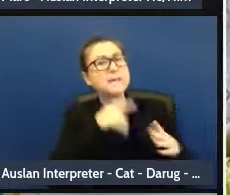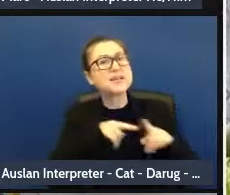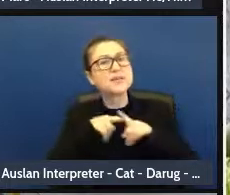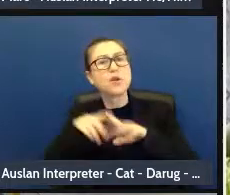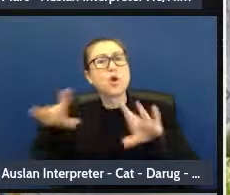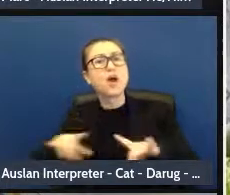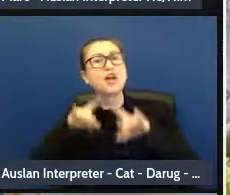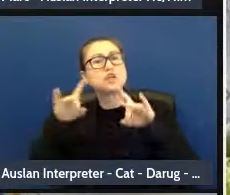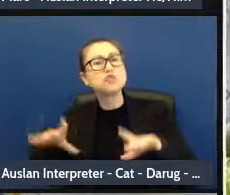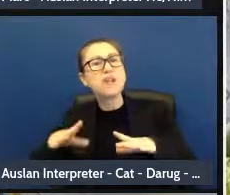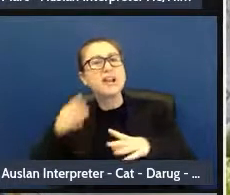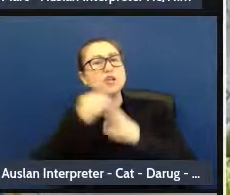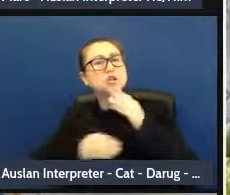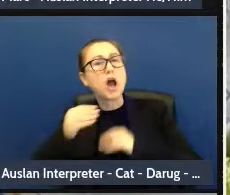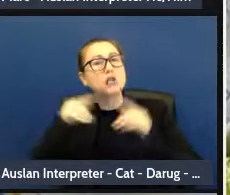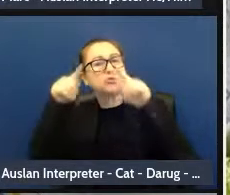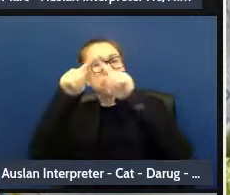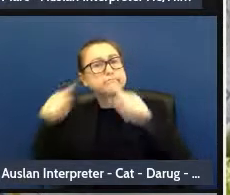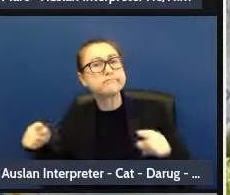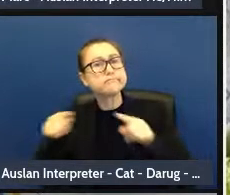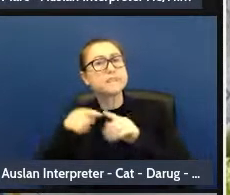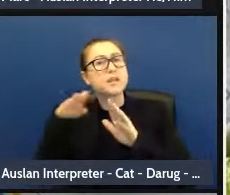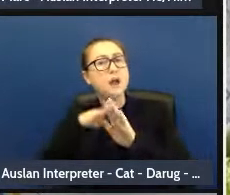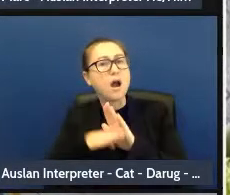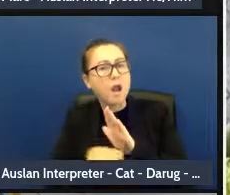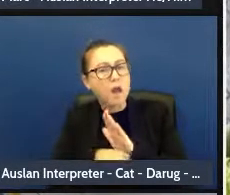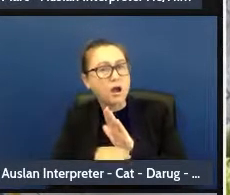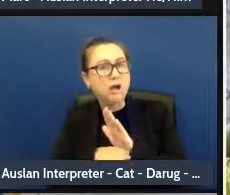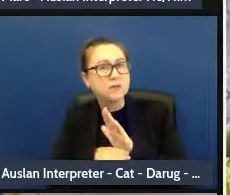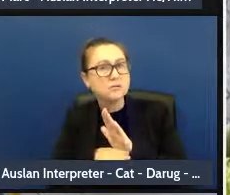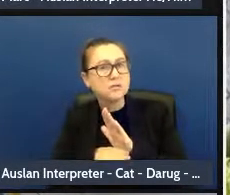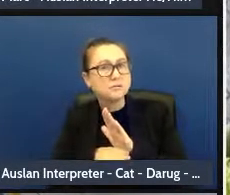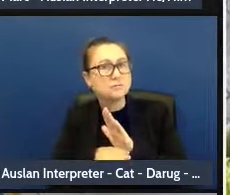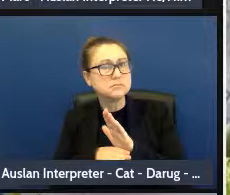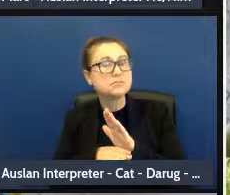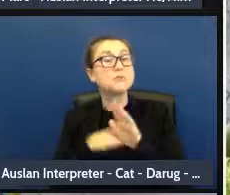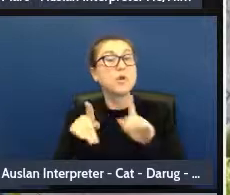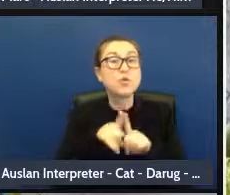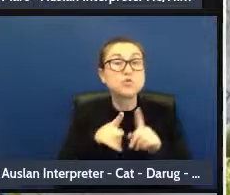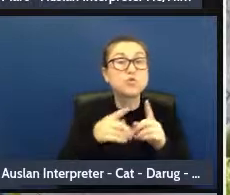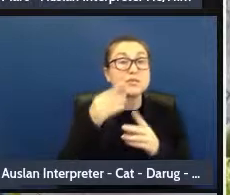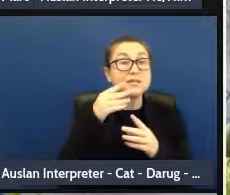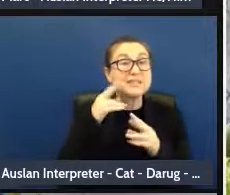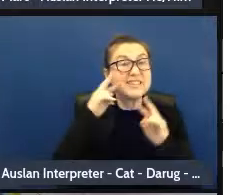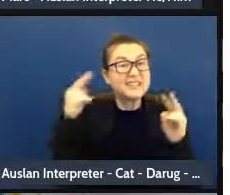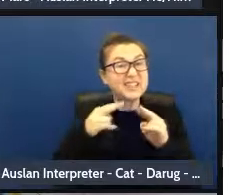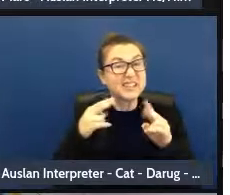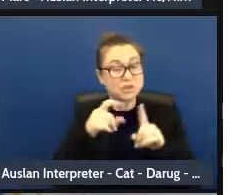dietary guidelines and to see a dietitian if you think you need one. So that's simple, right?